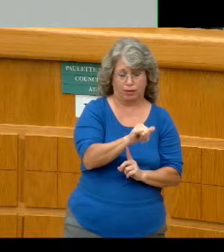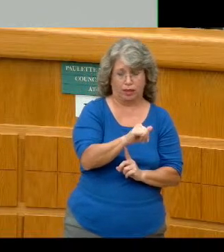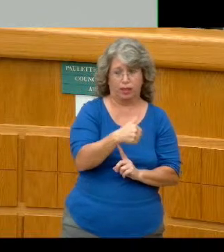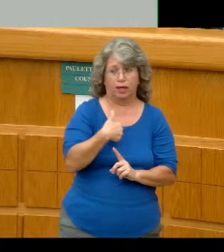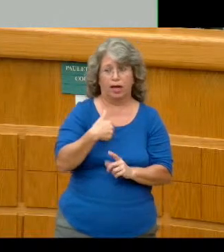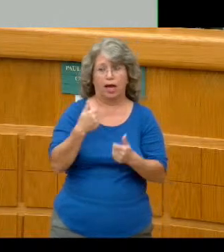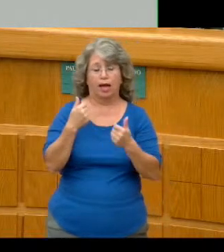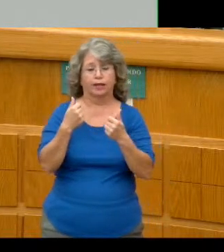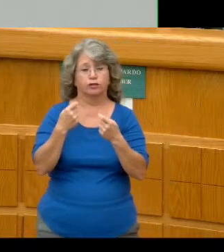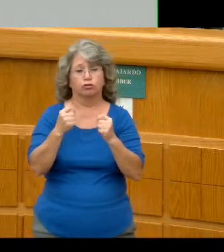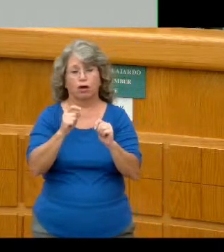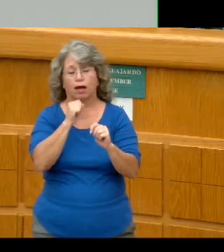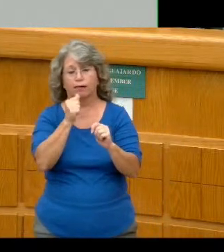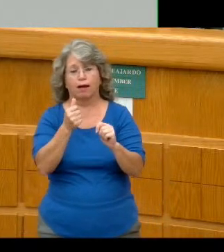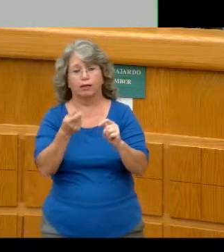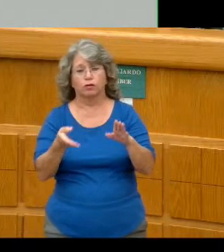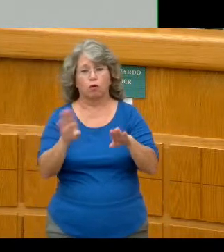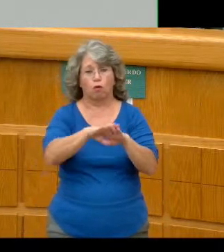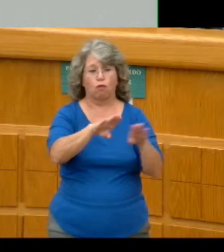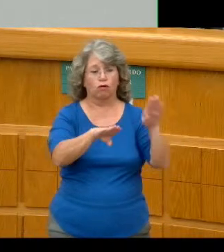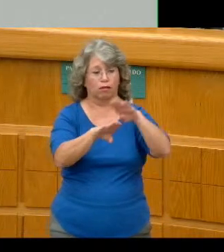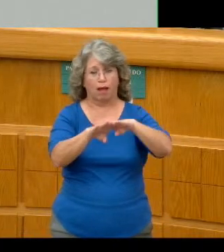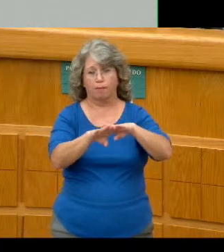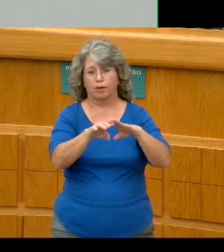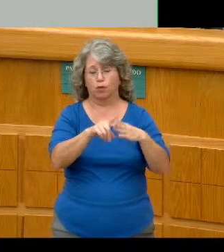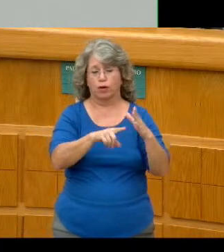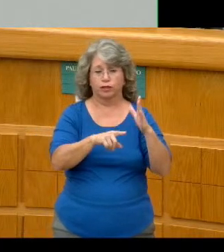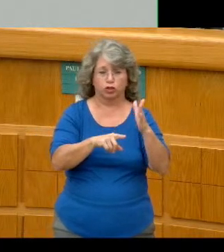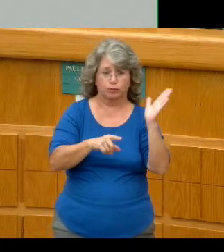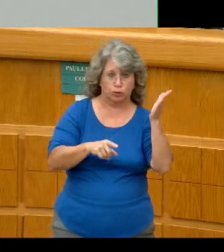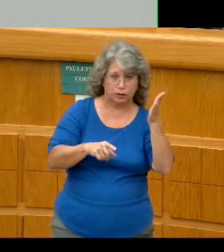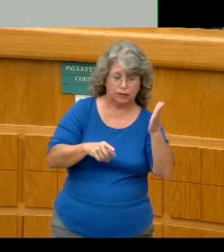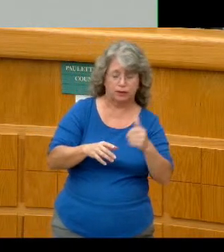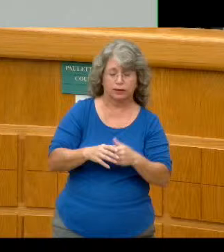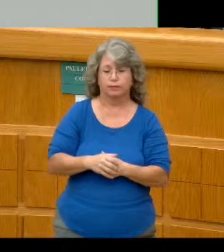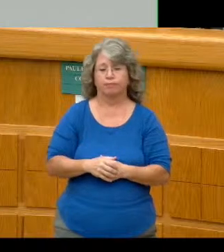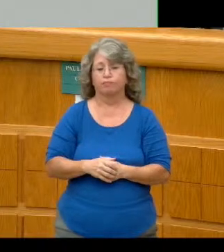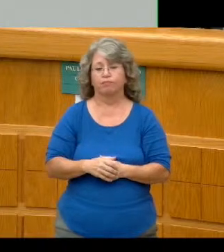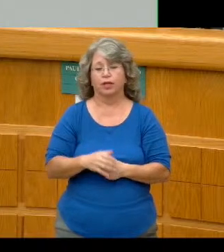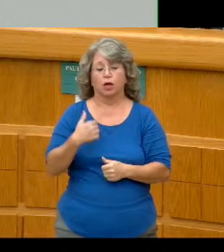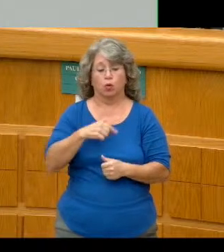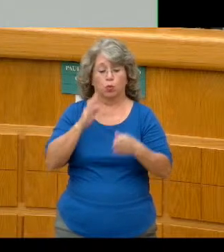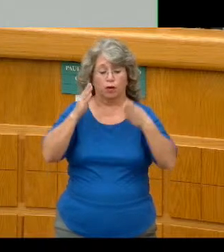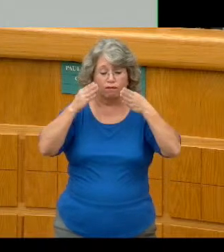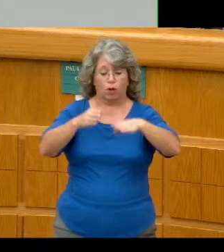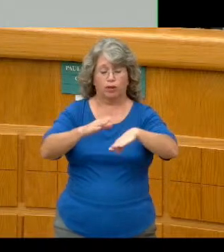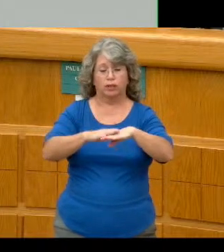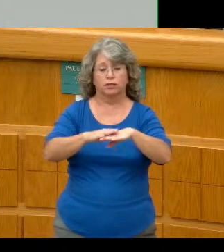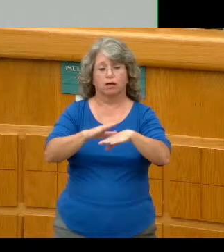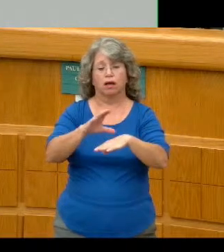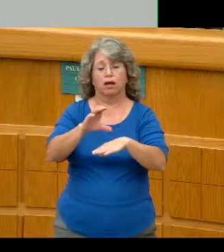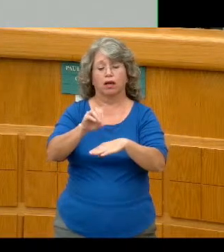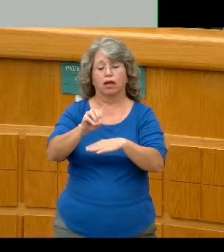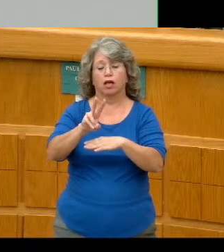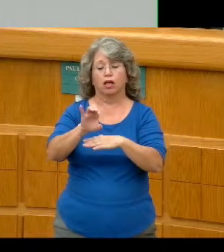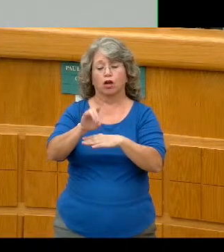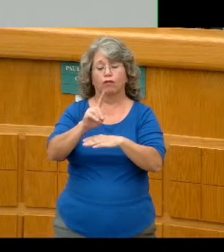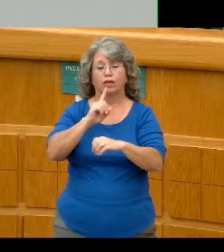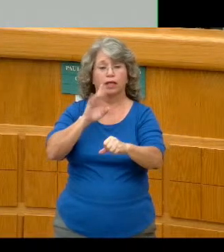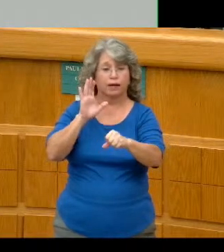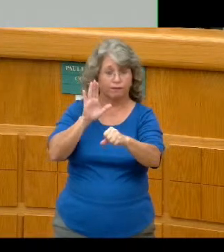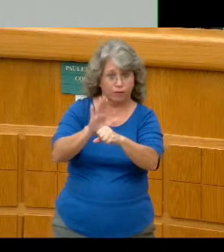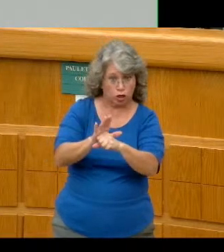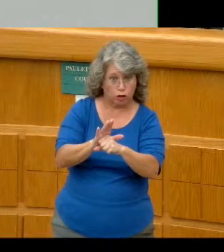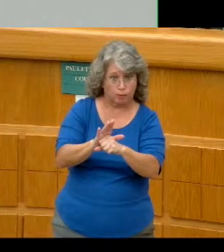do any overlap between what Annette presented and what I'm presenting. The other thing is we focus just on COVID confirmed cases, and what that means is